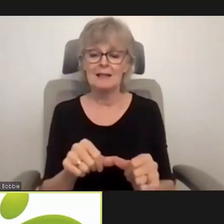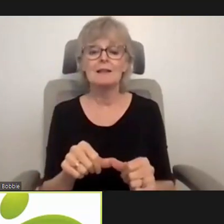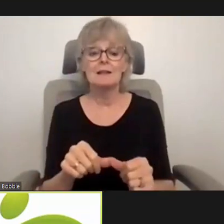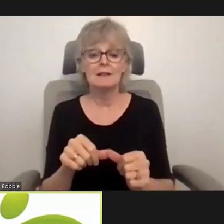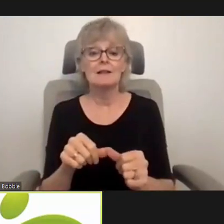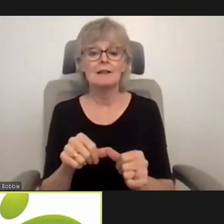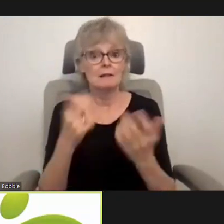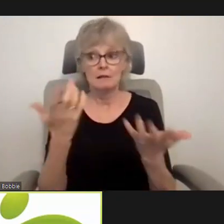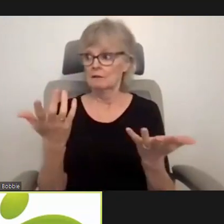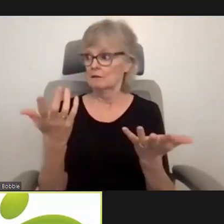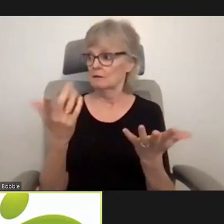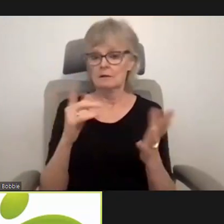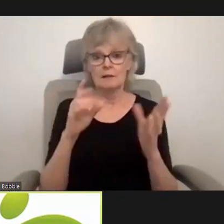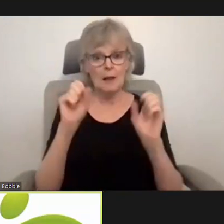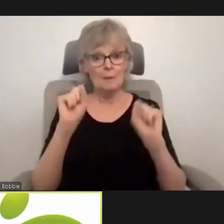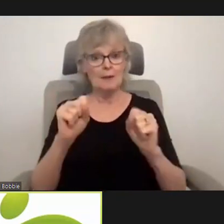Zoom.